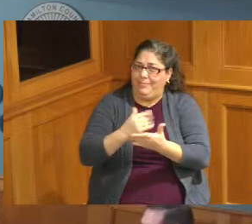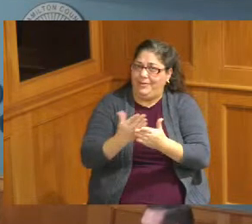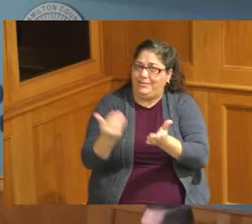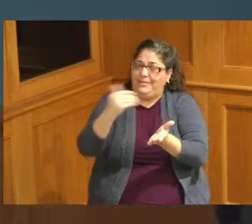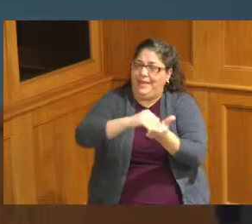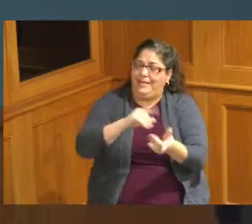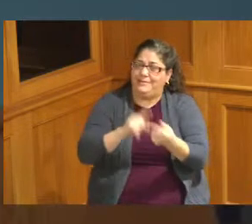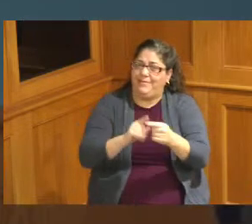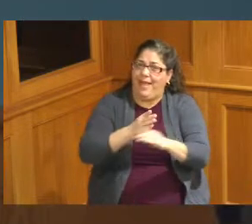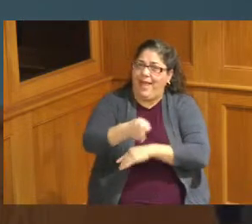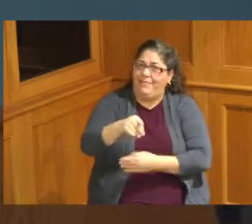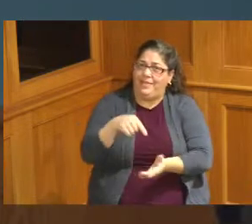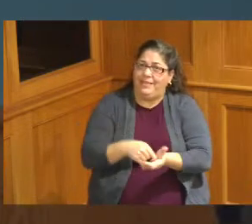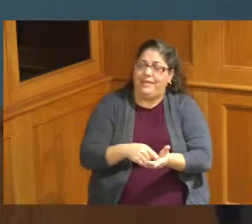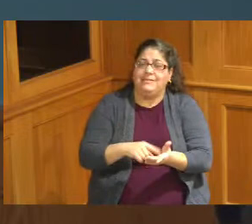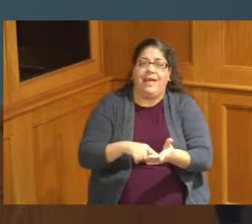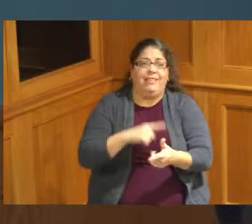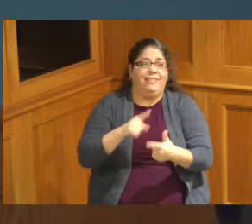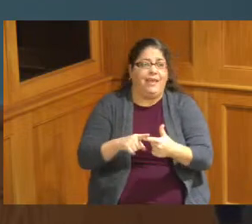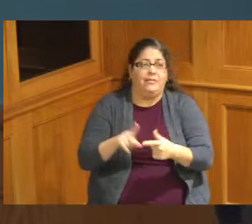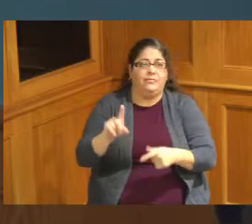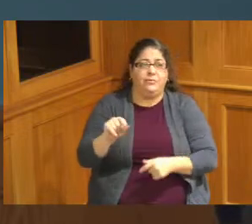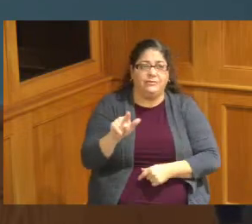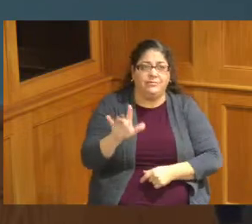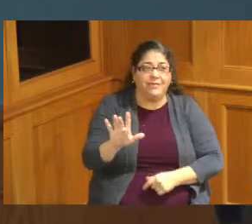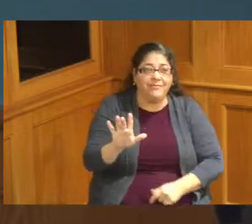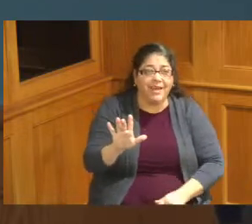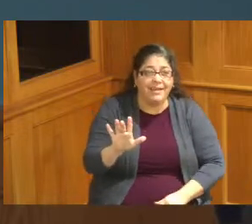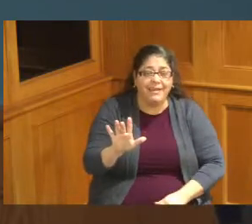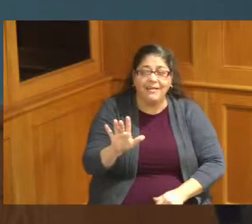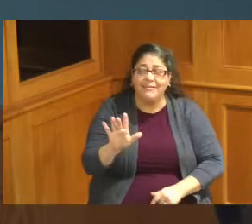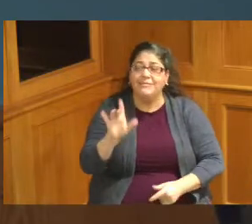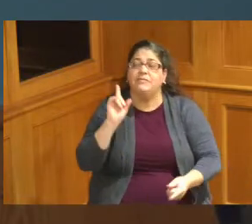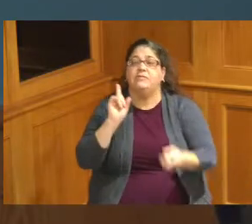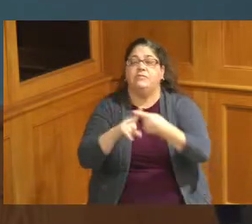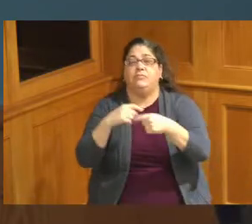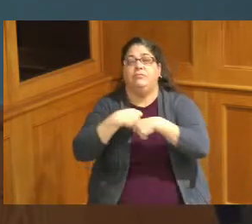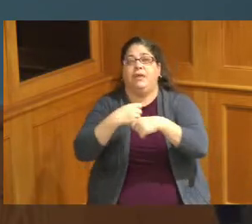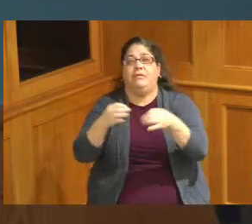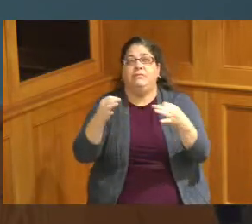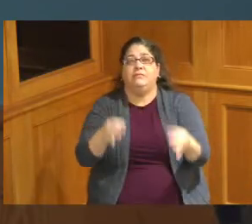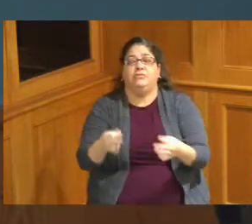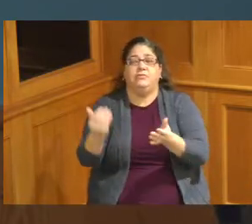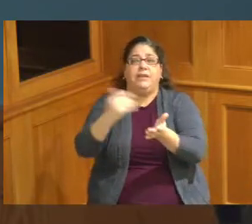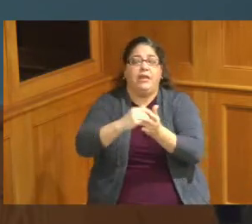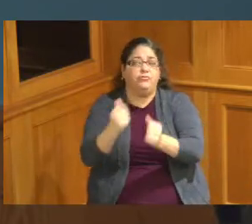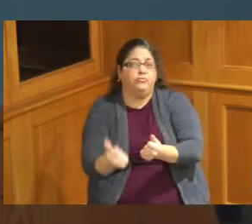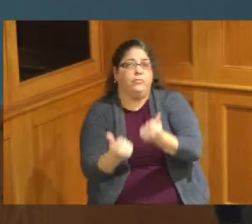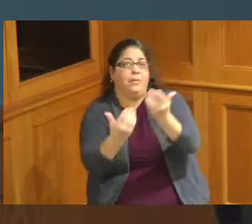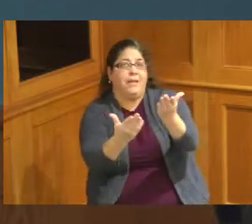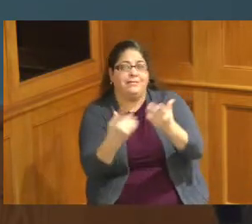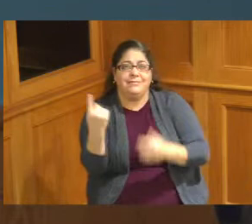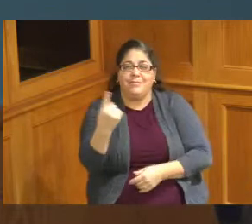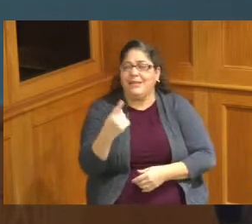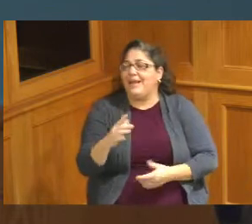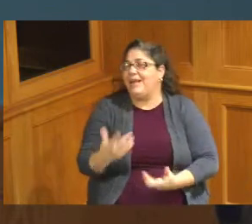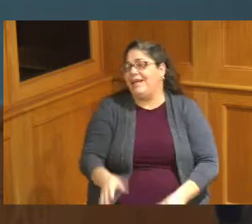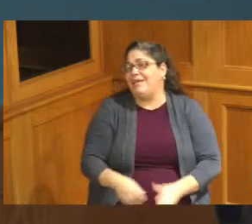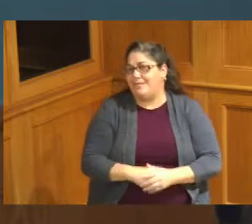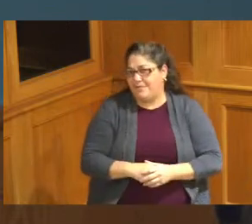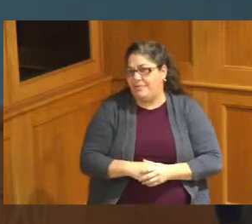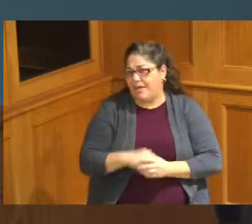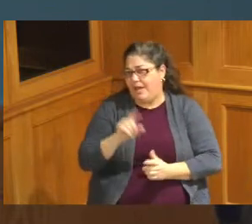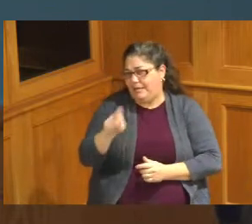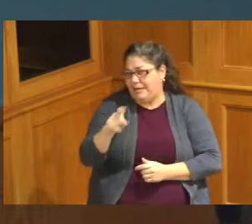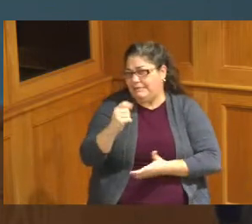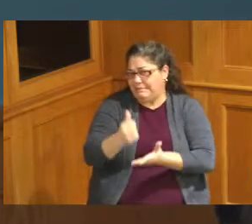to 2025 before I could make a move, if at least recommend something. So I need